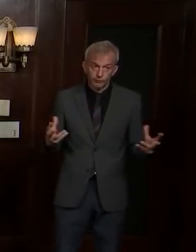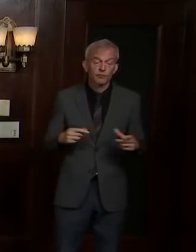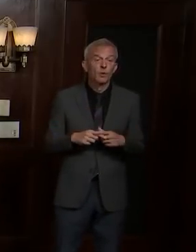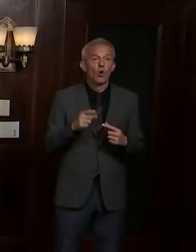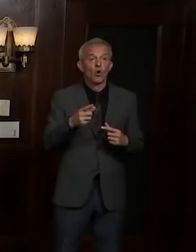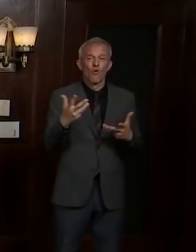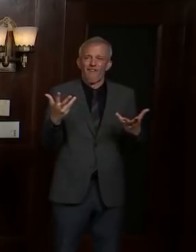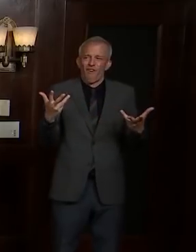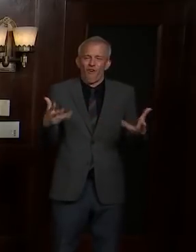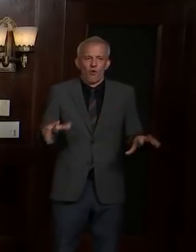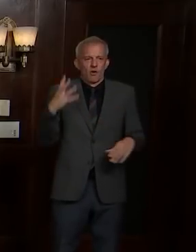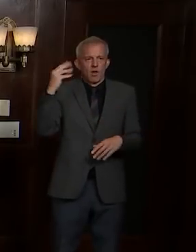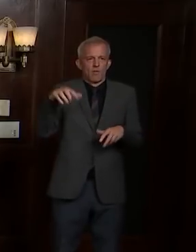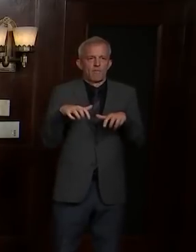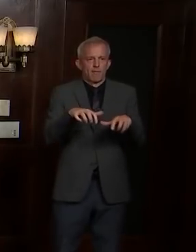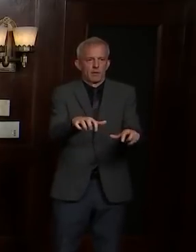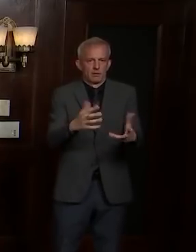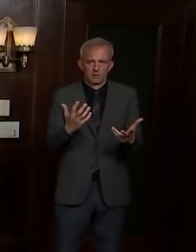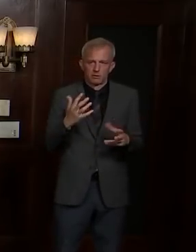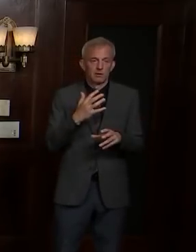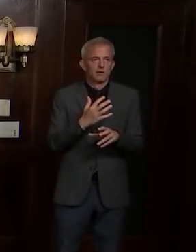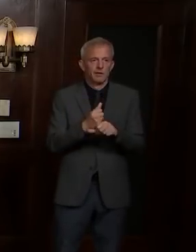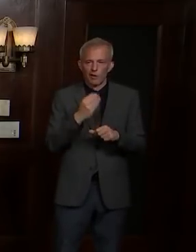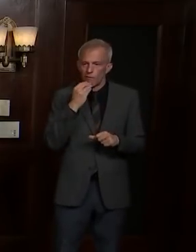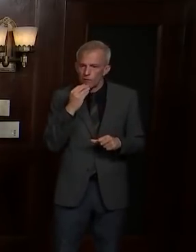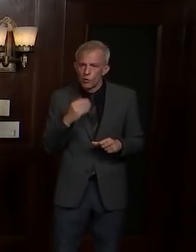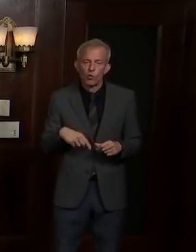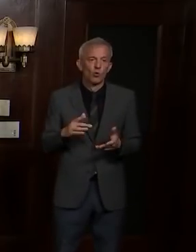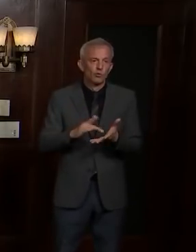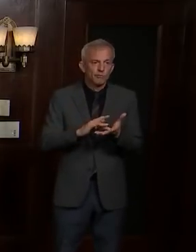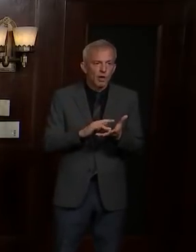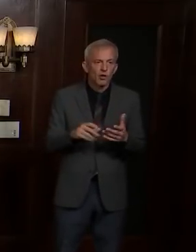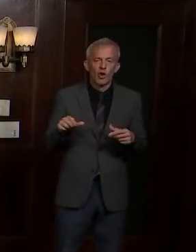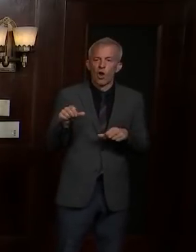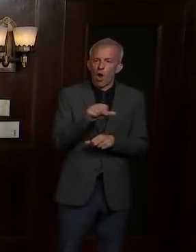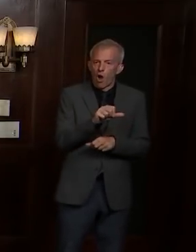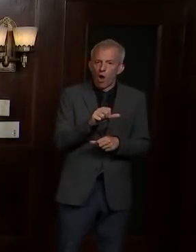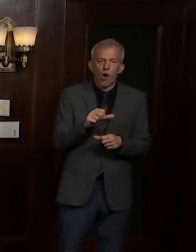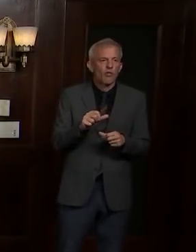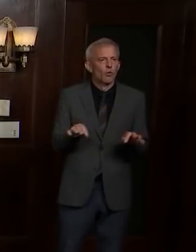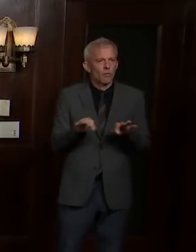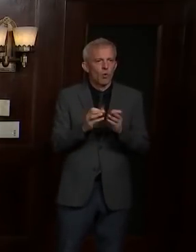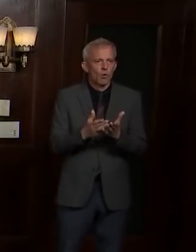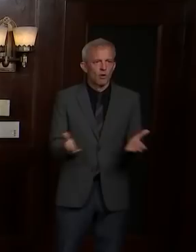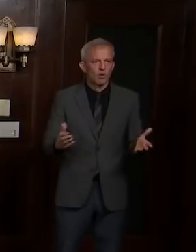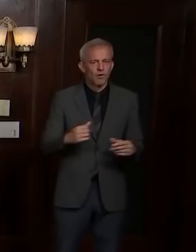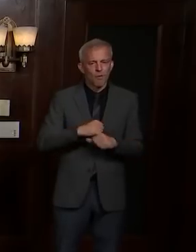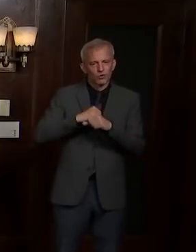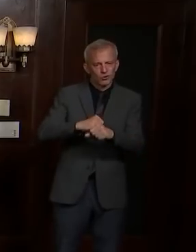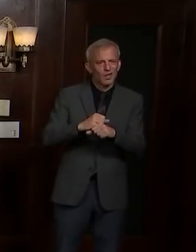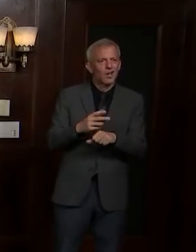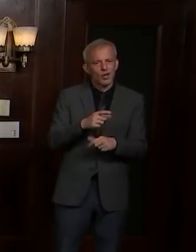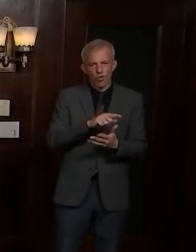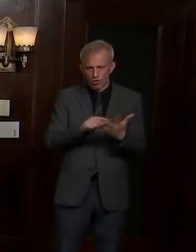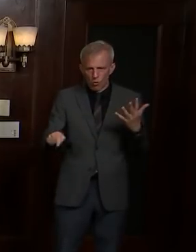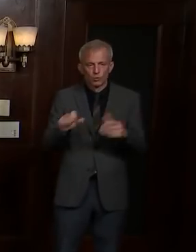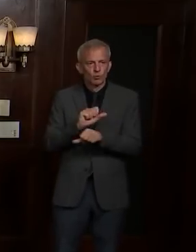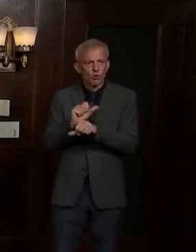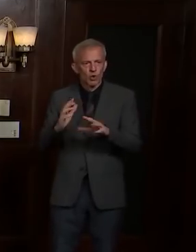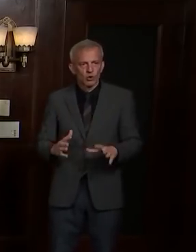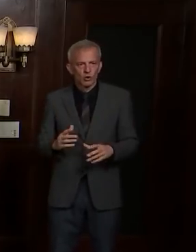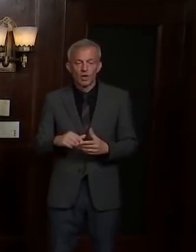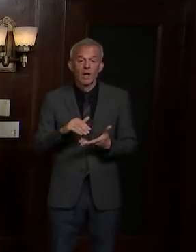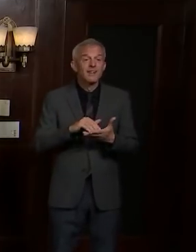public already today, getting groceries, pharmacies, other essential stops. Protect those workers, protect the